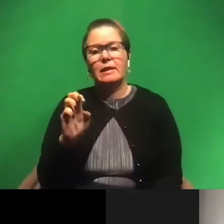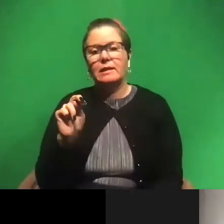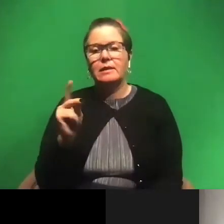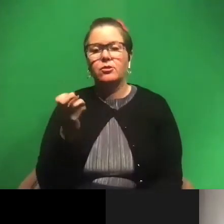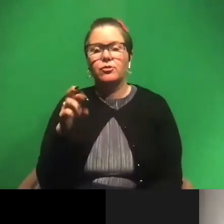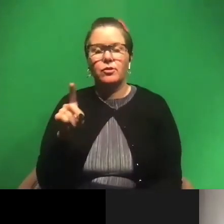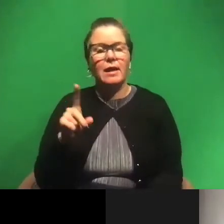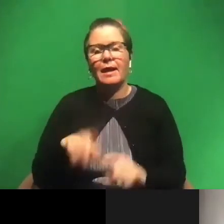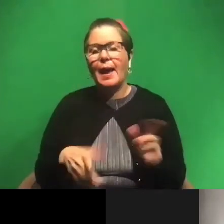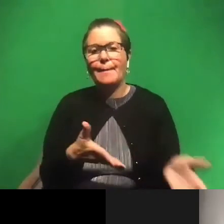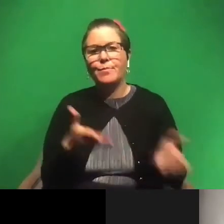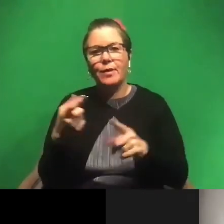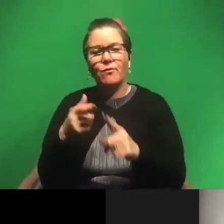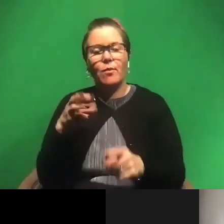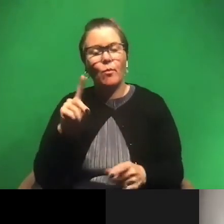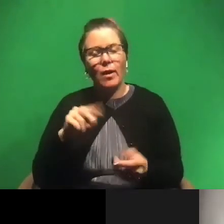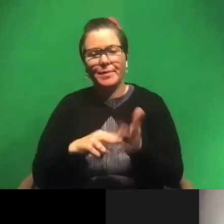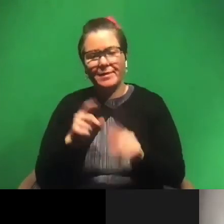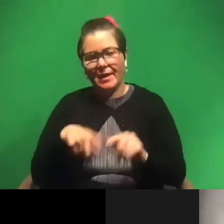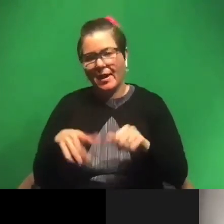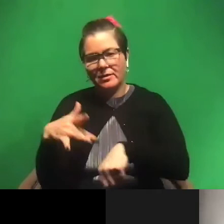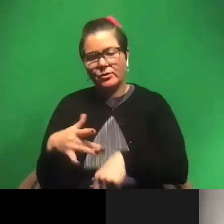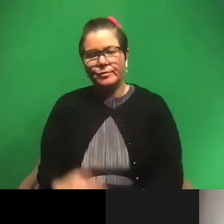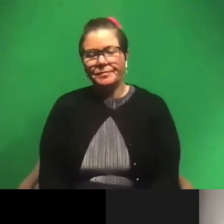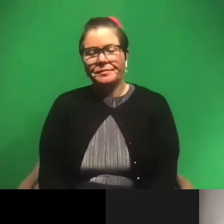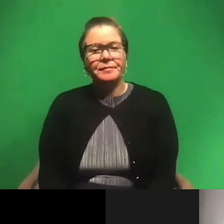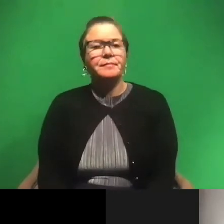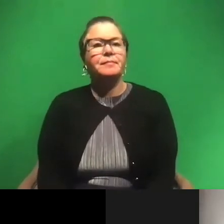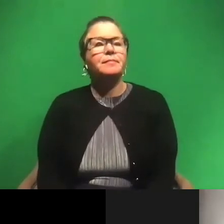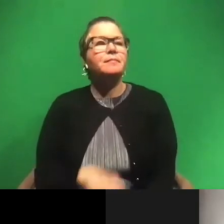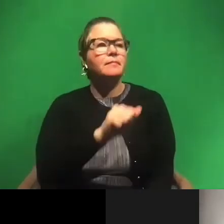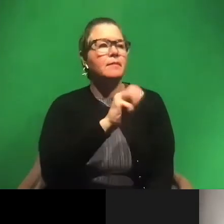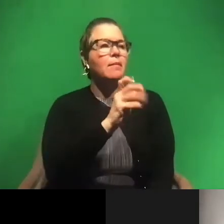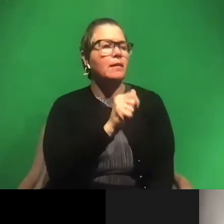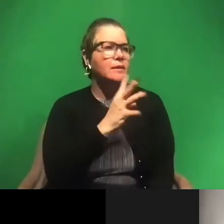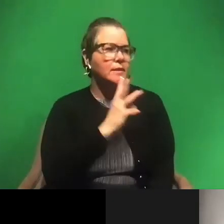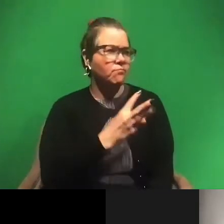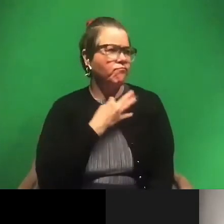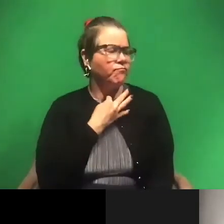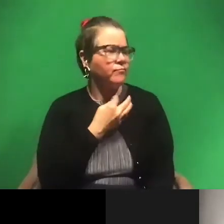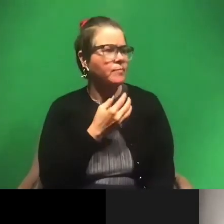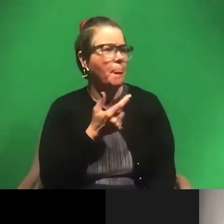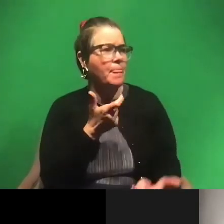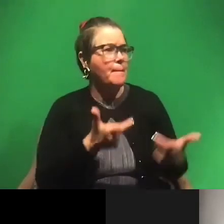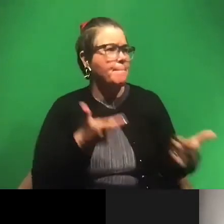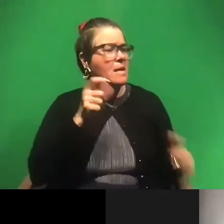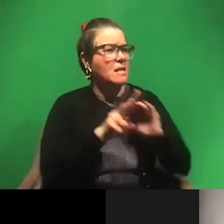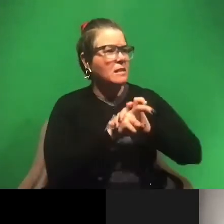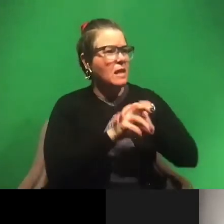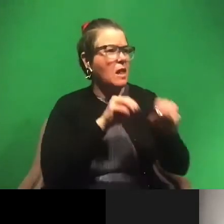the wild, so we're not allowed to touch them. Right. Amelia, age 6, would like to know, what is the biggest snail in the